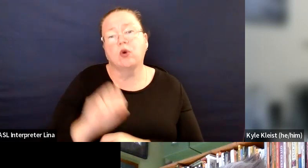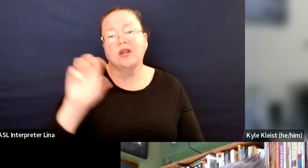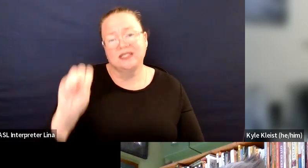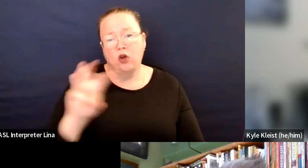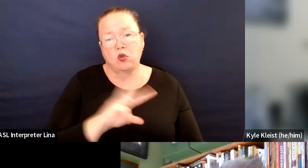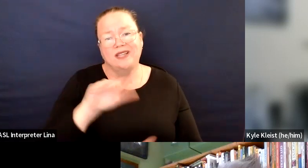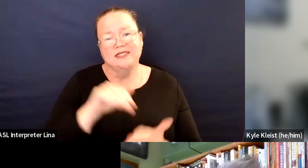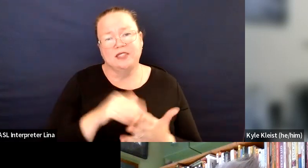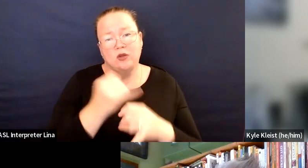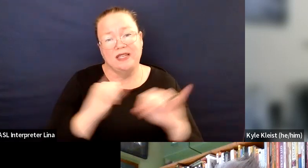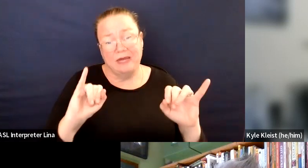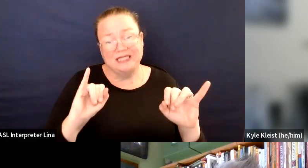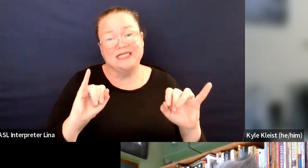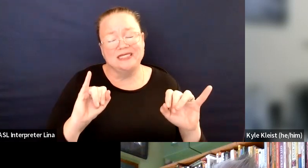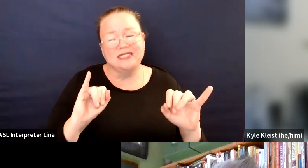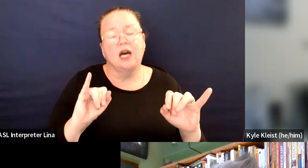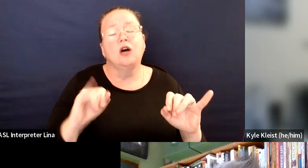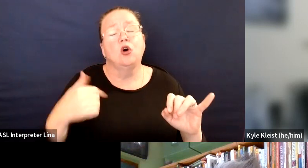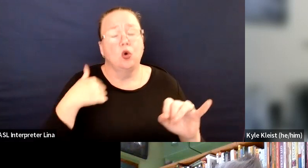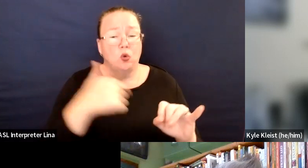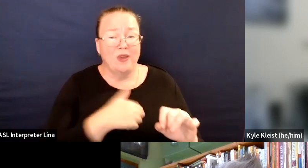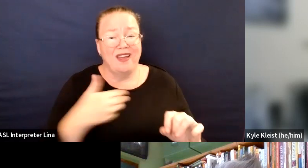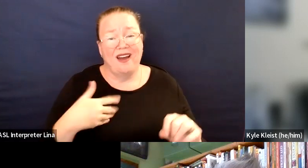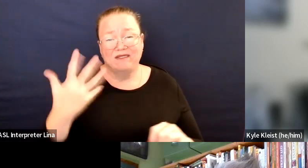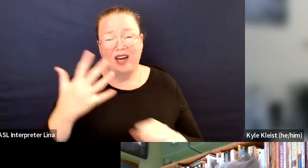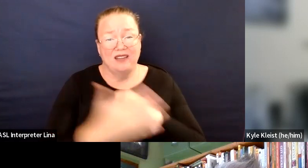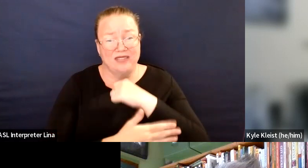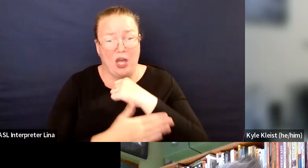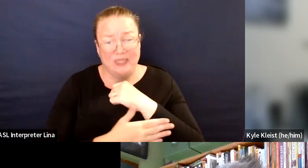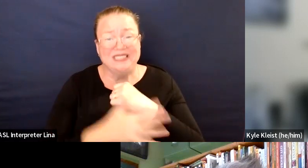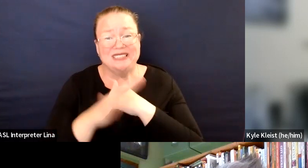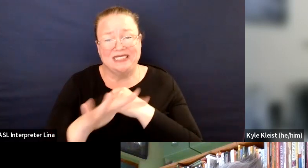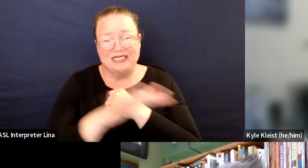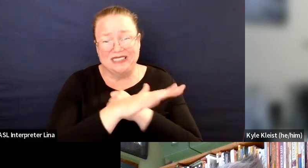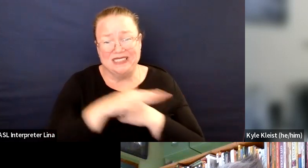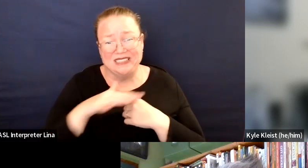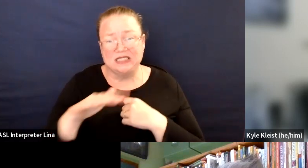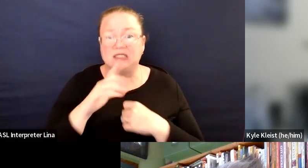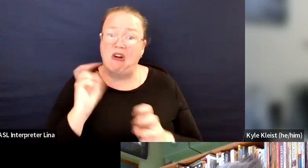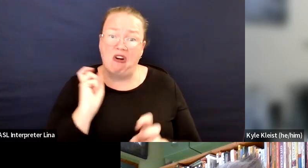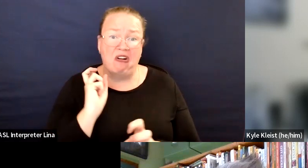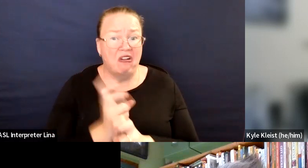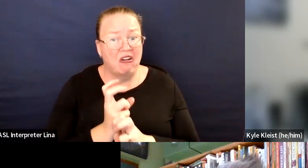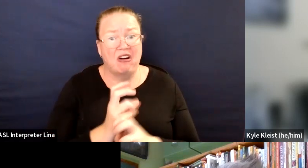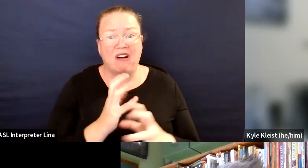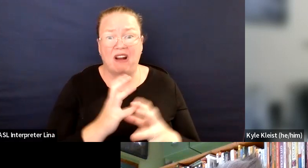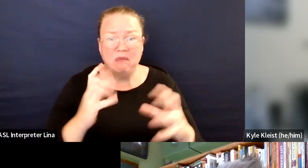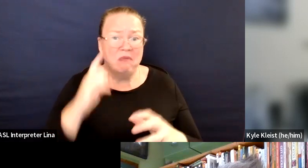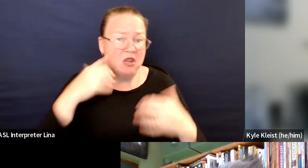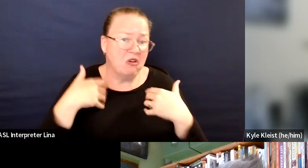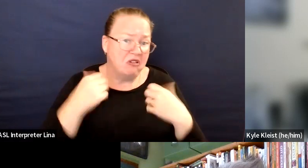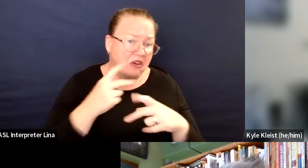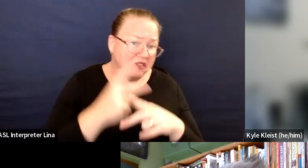for Independence, and we cover 5 counties, and it's rough. The amount of mental health care here